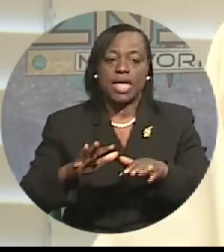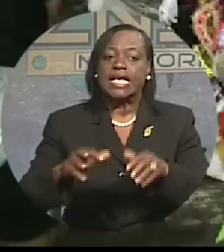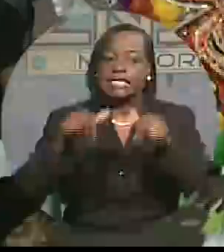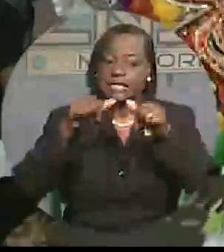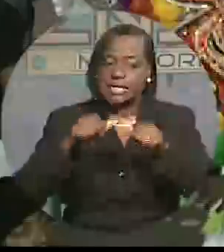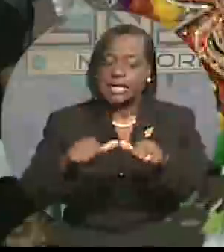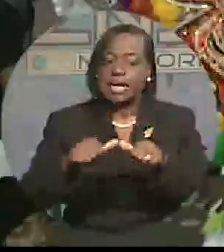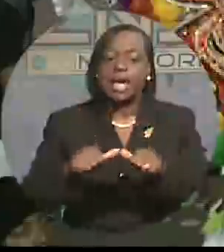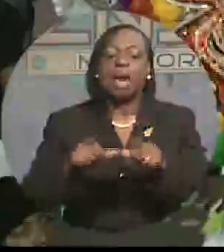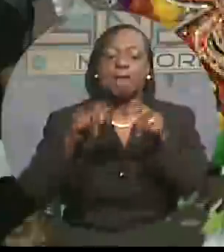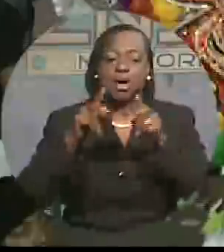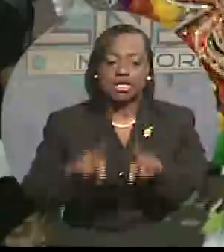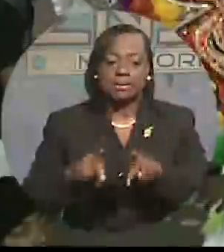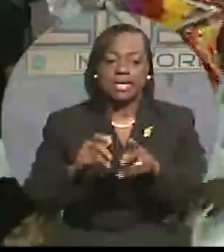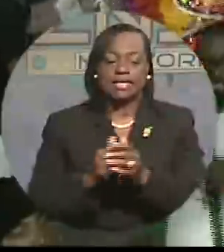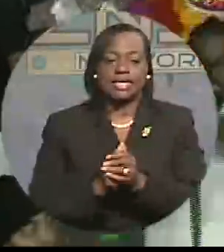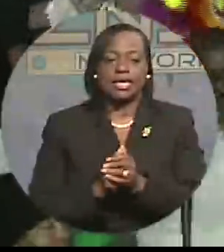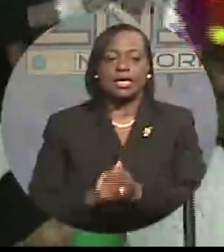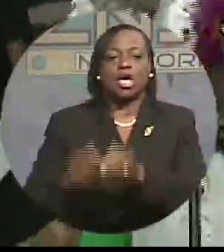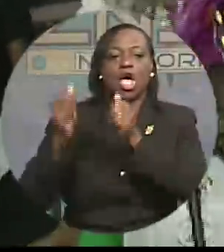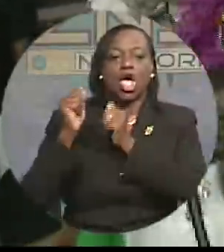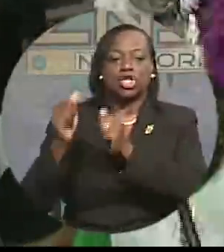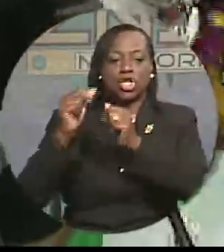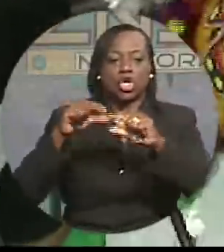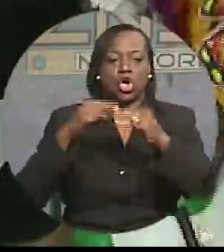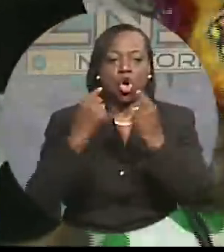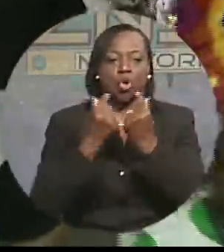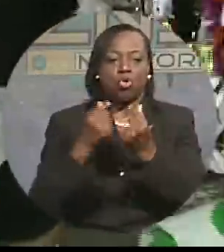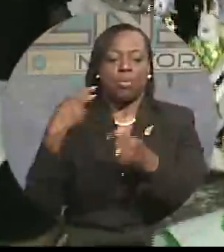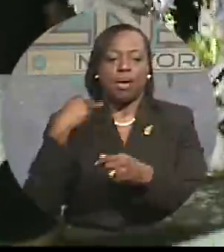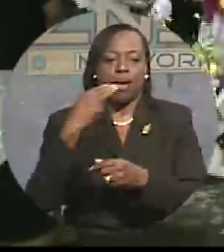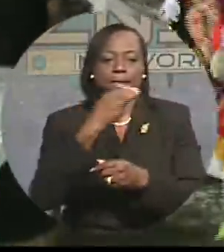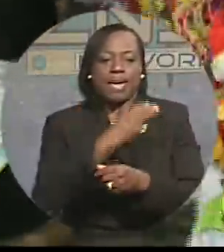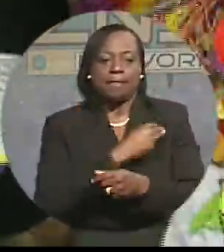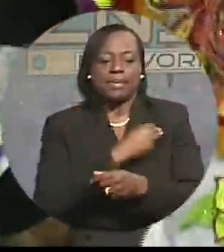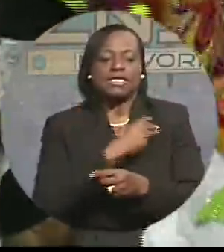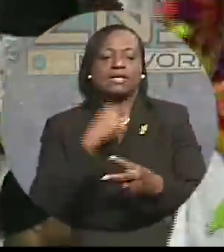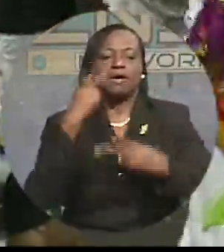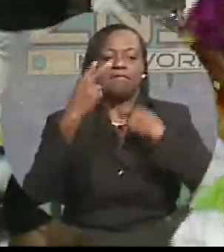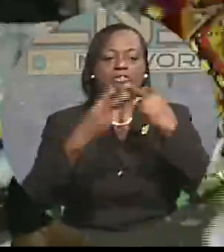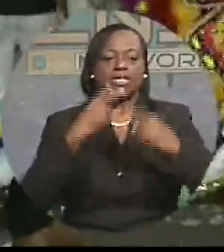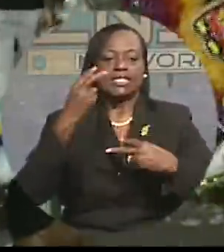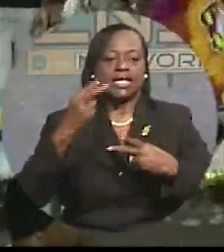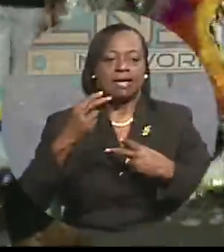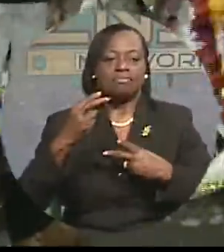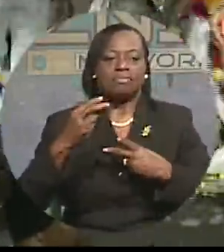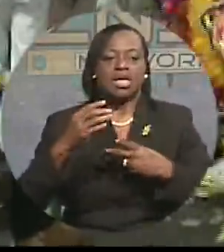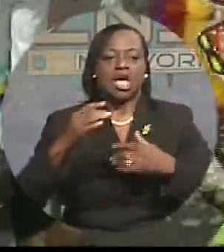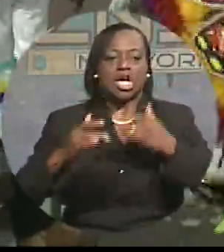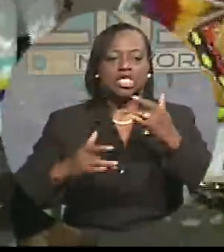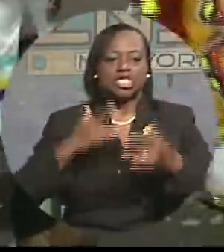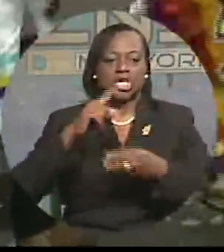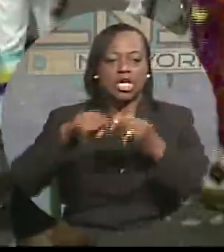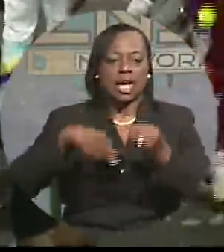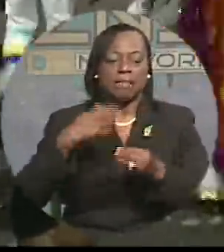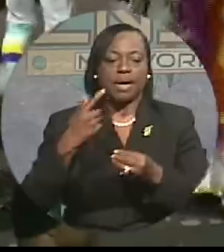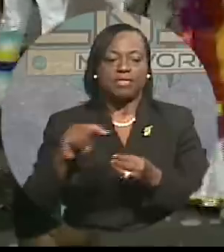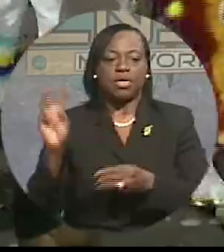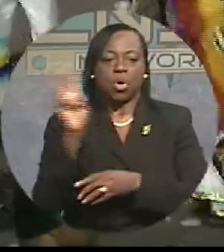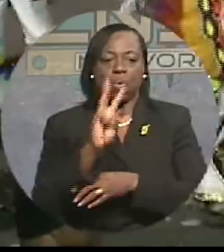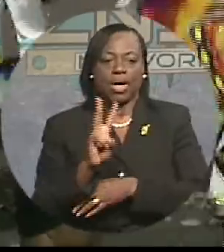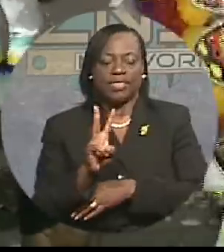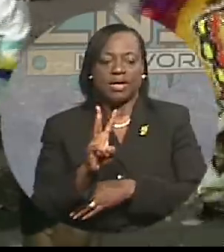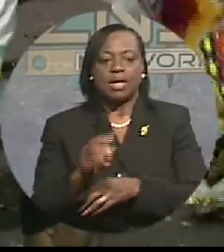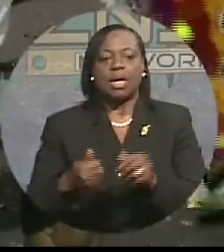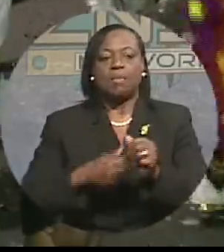possibility. Now, Junkanoo group members had an opportunity to voice their concerns about the weather and for the most part were satisfied